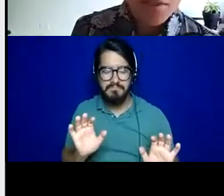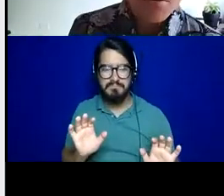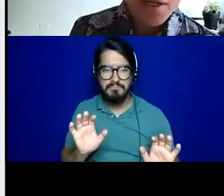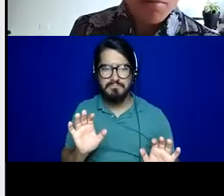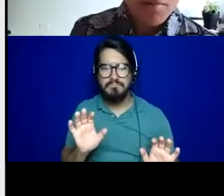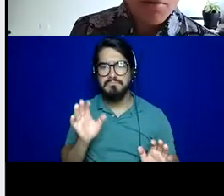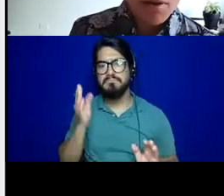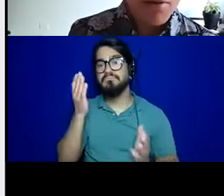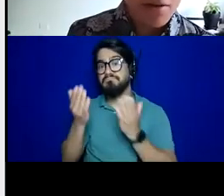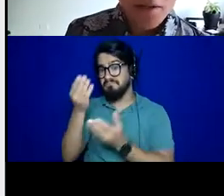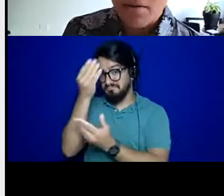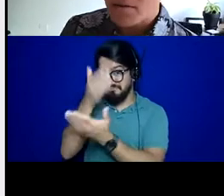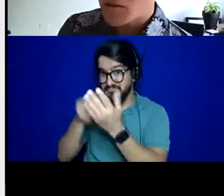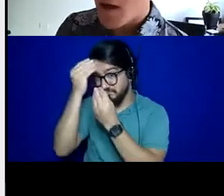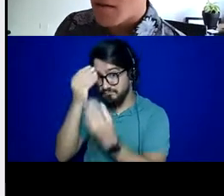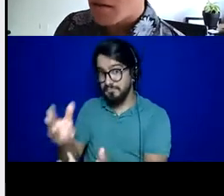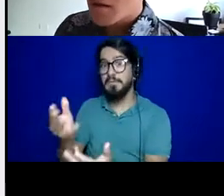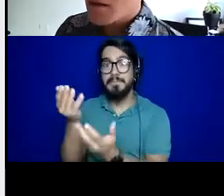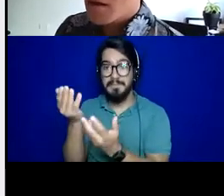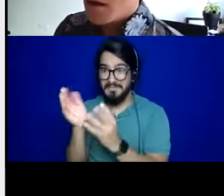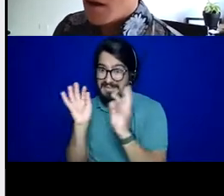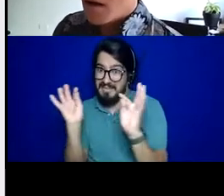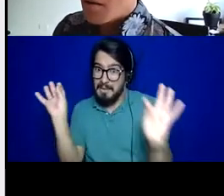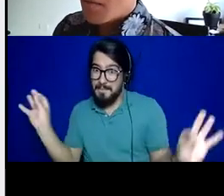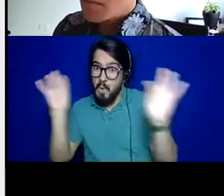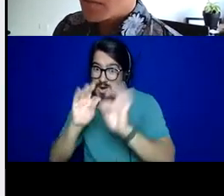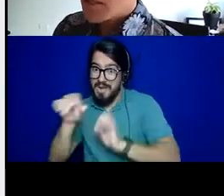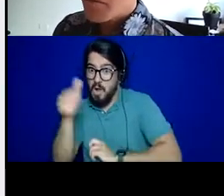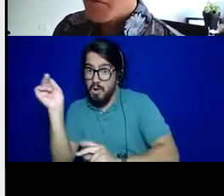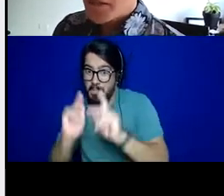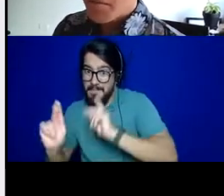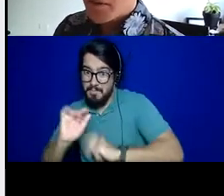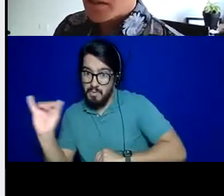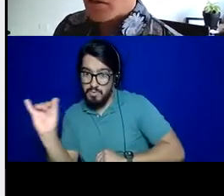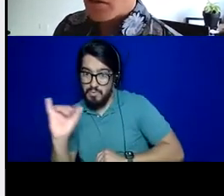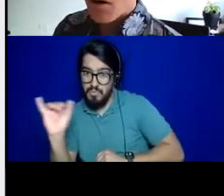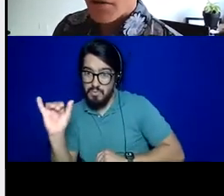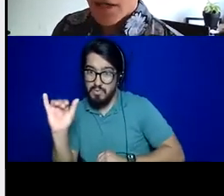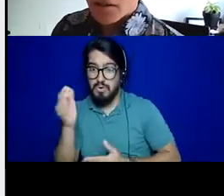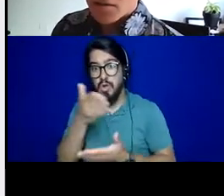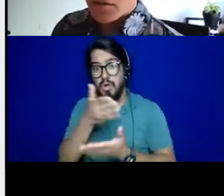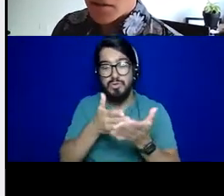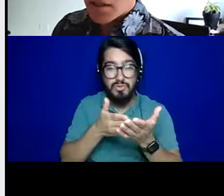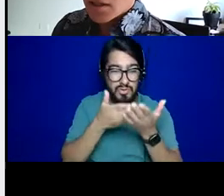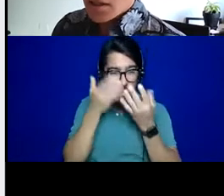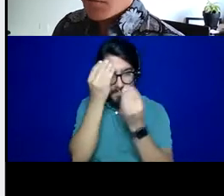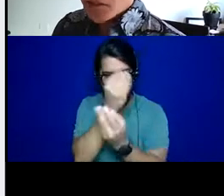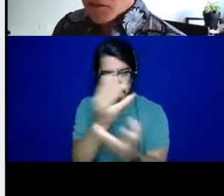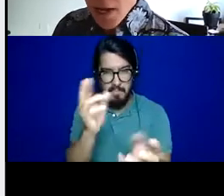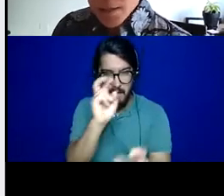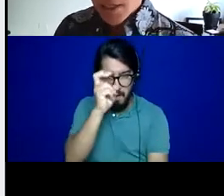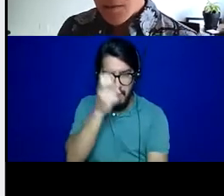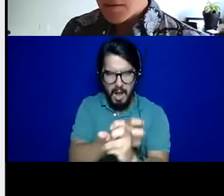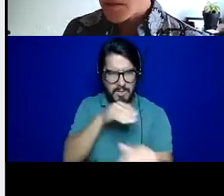And some of this information might be really valuable to others as well. Some information might be easier or harder to get to. And